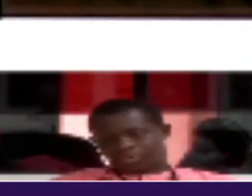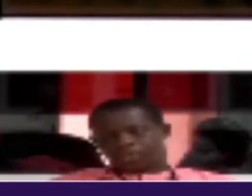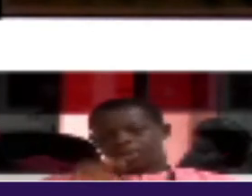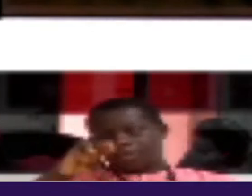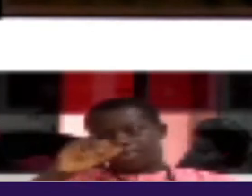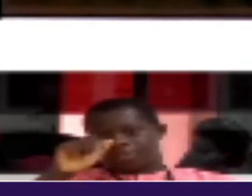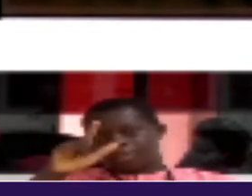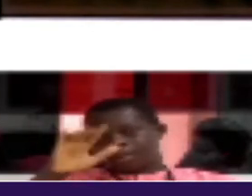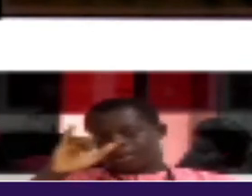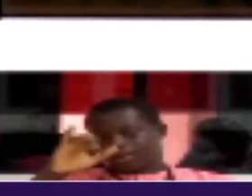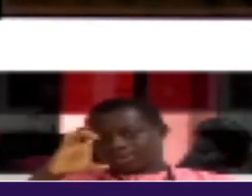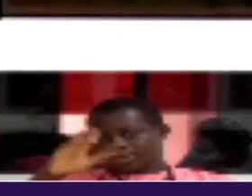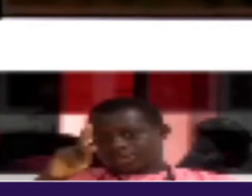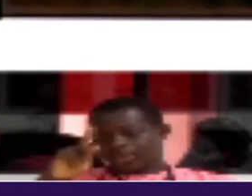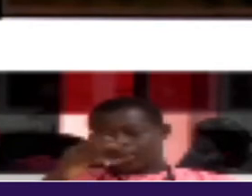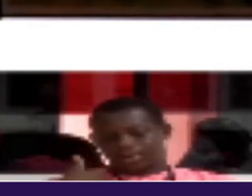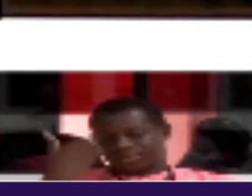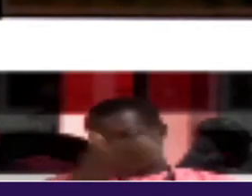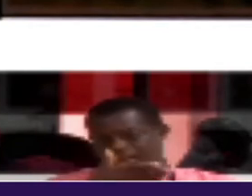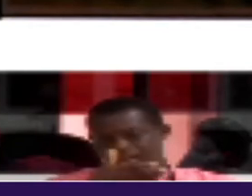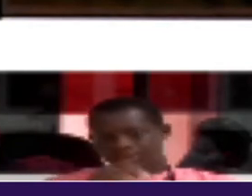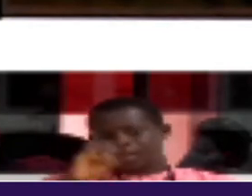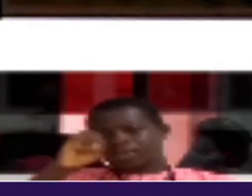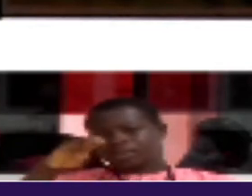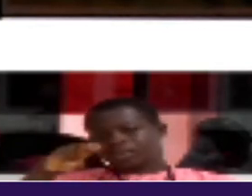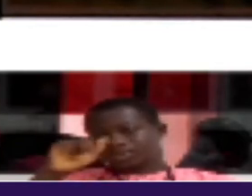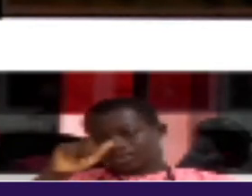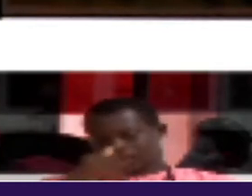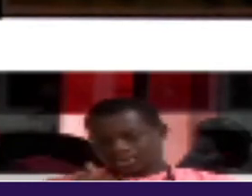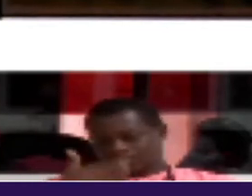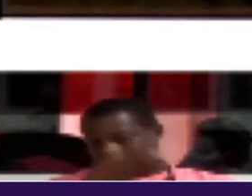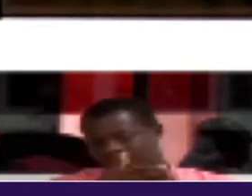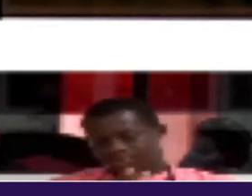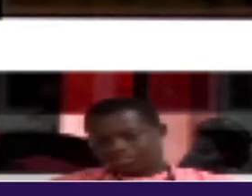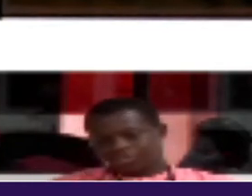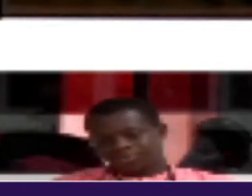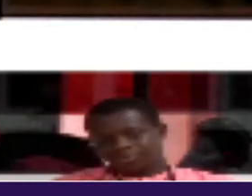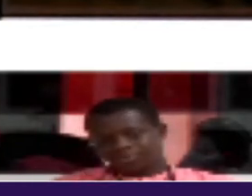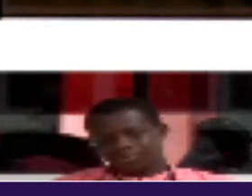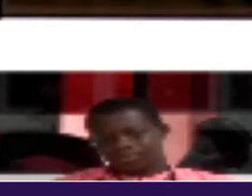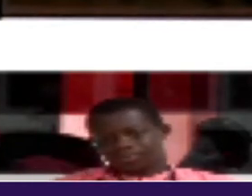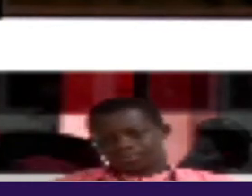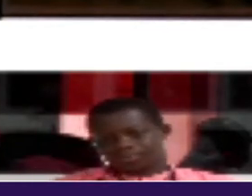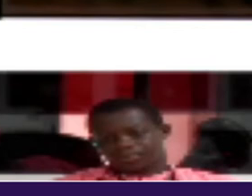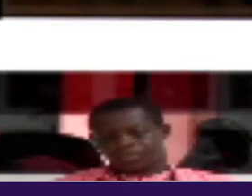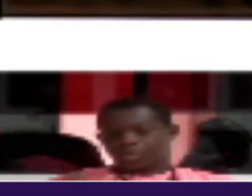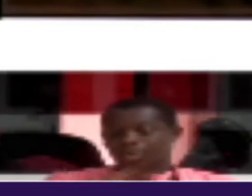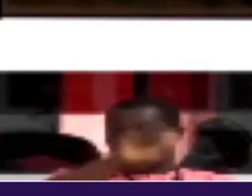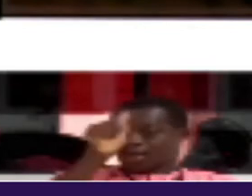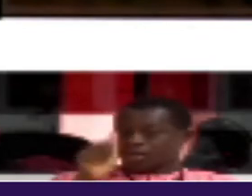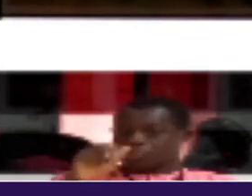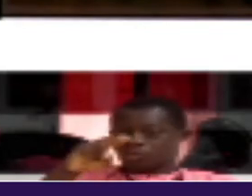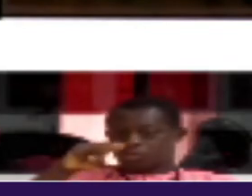Malik Jatta was there, Sana Manjang was there, and Noah